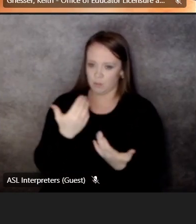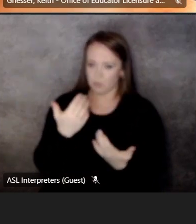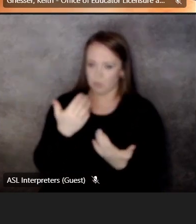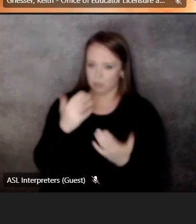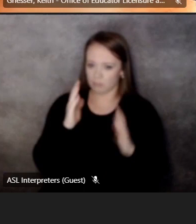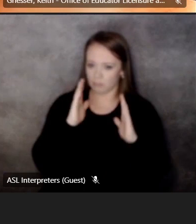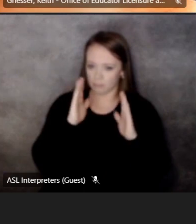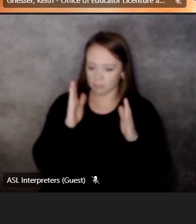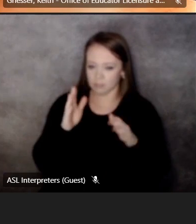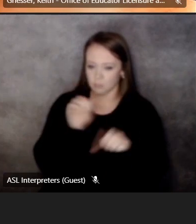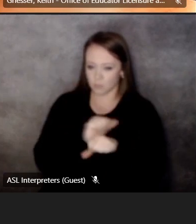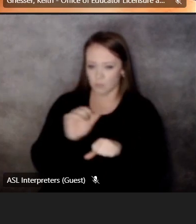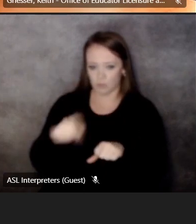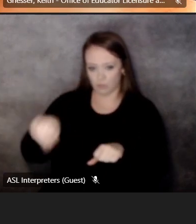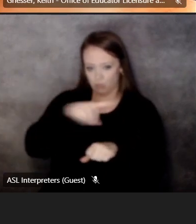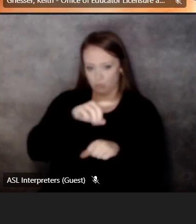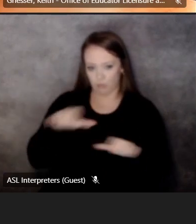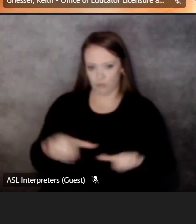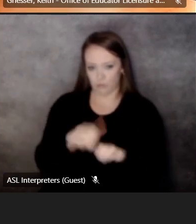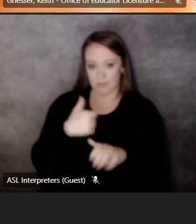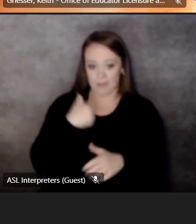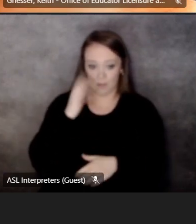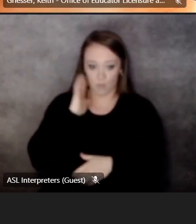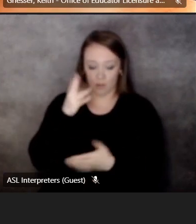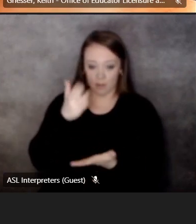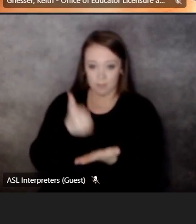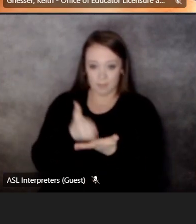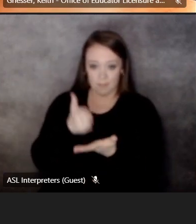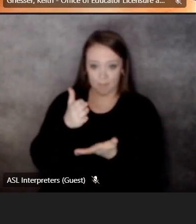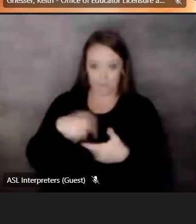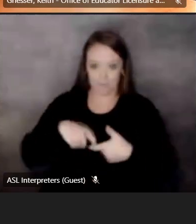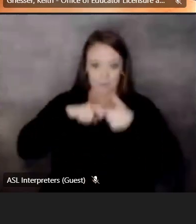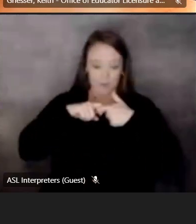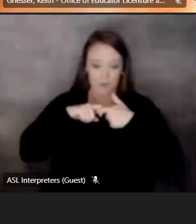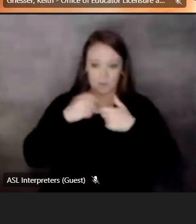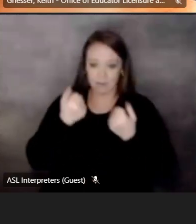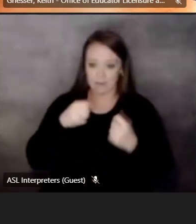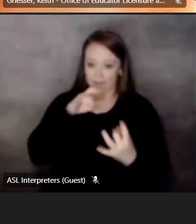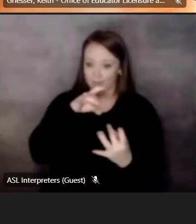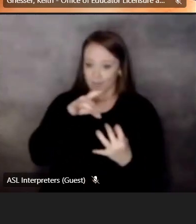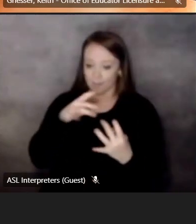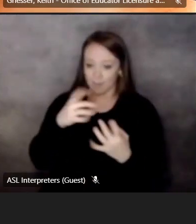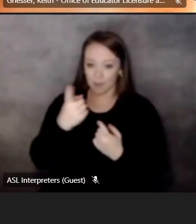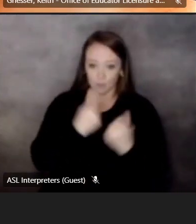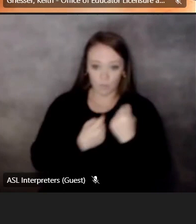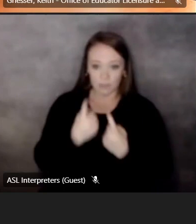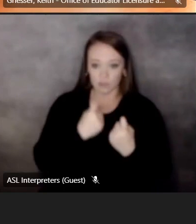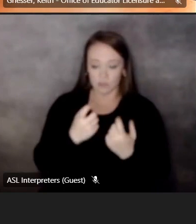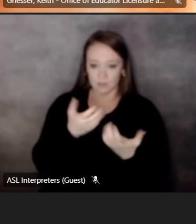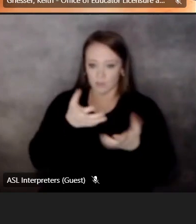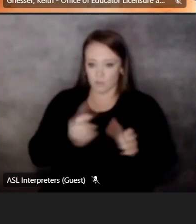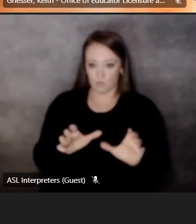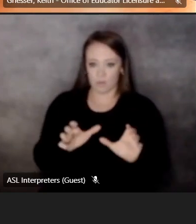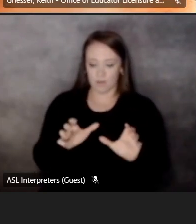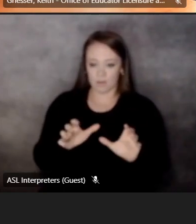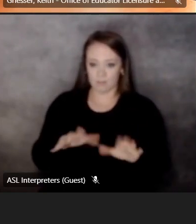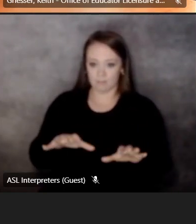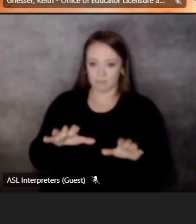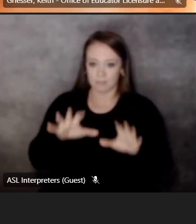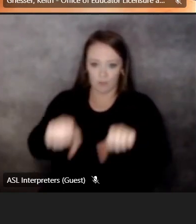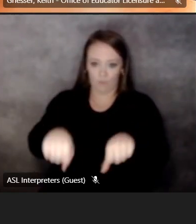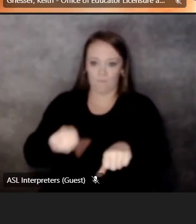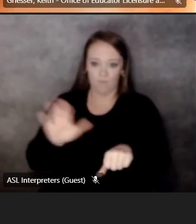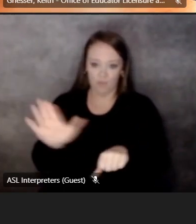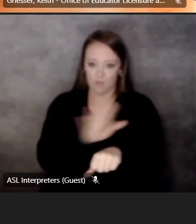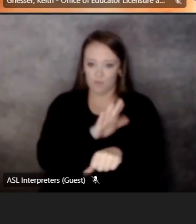appreciative. I'll stop there and see if there's any feedback or questions that anyone has, but also don't want to take over your whole agenda. So see